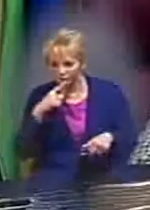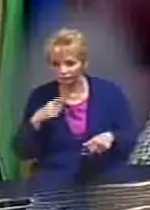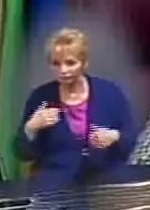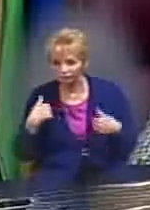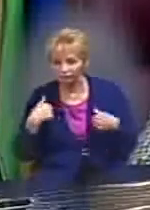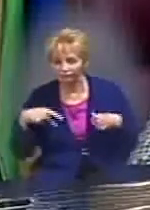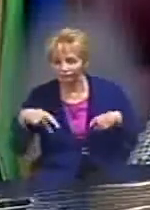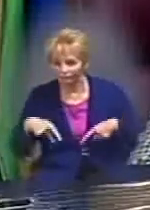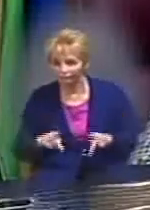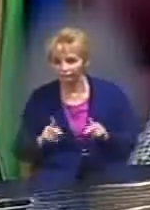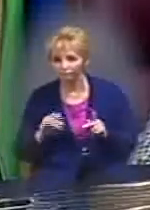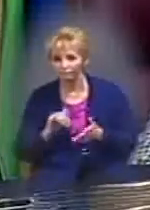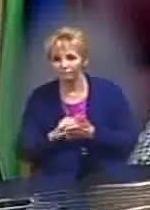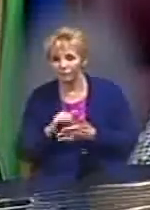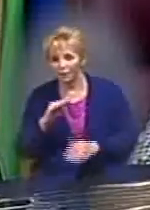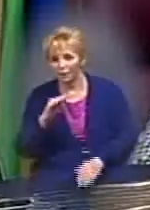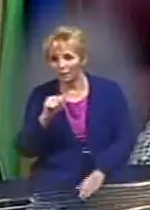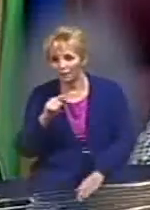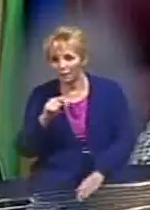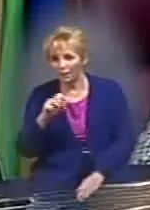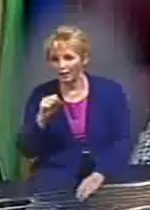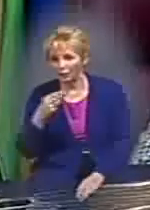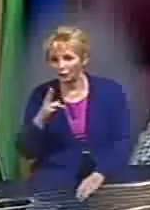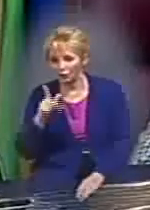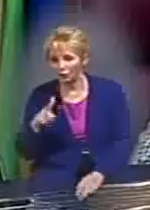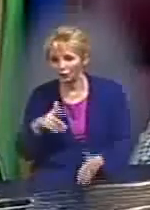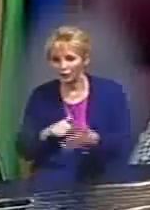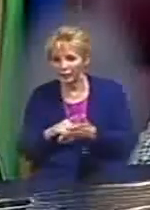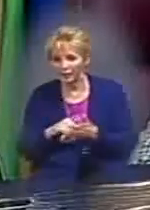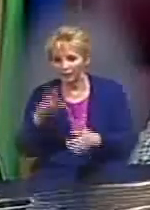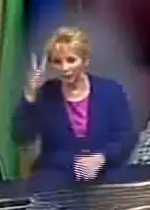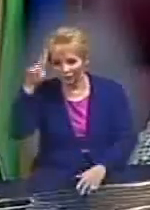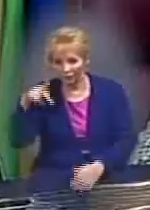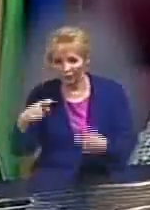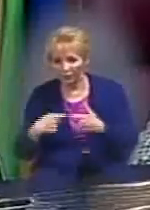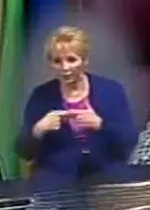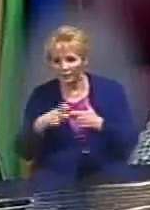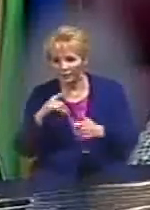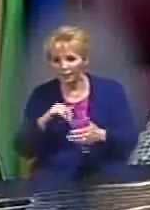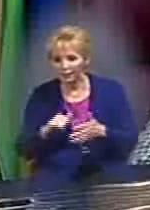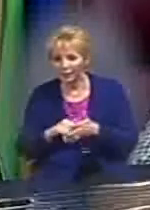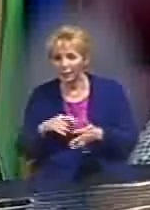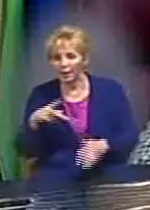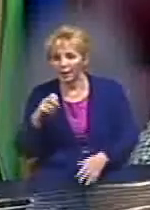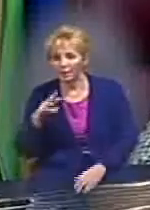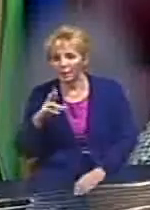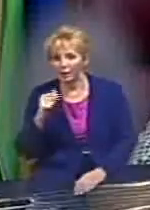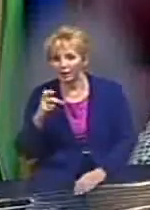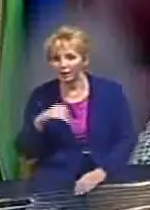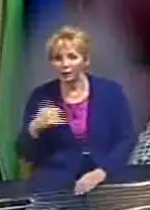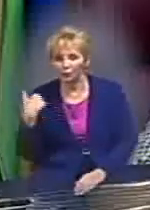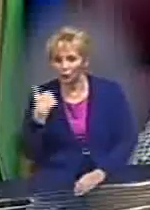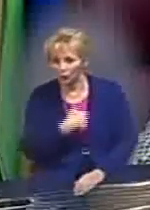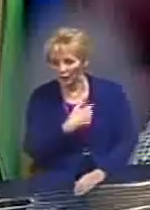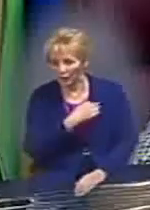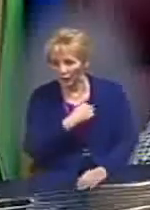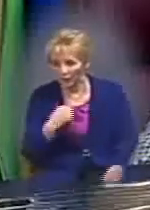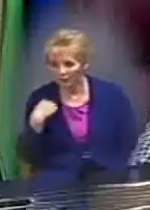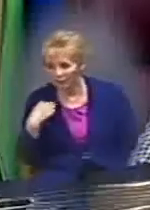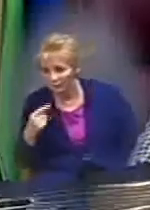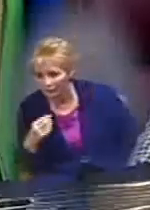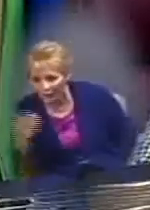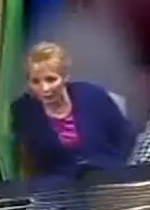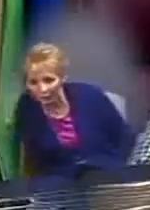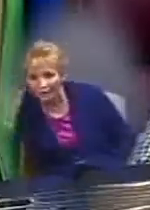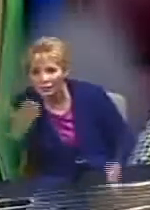have with us Matt Schull, who is the vice president with ElectriCities and Power Agency number one, of which we are members, to